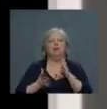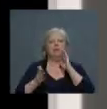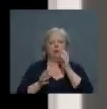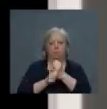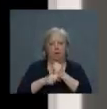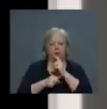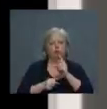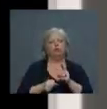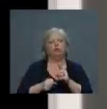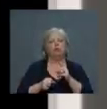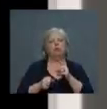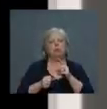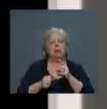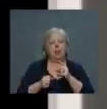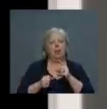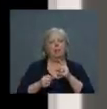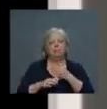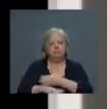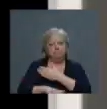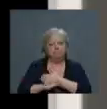it's done right. Okay.